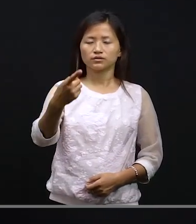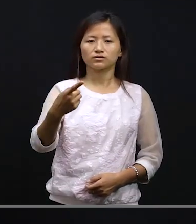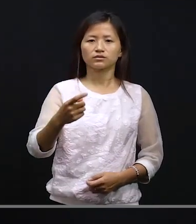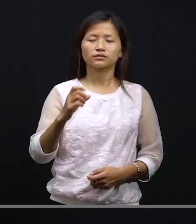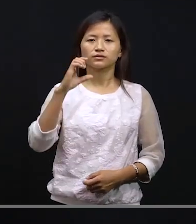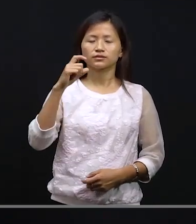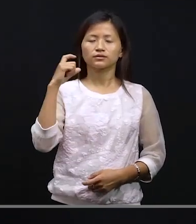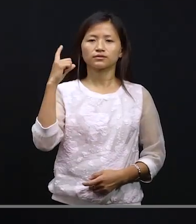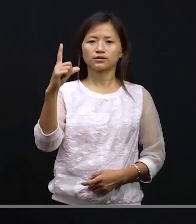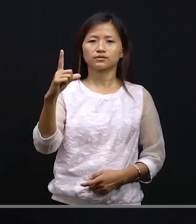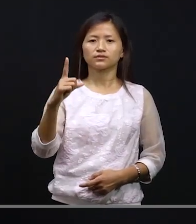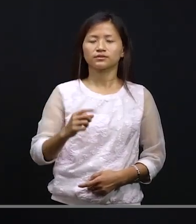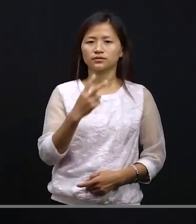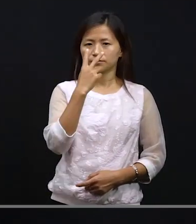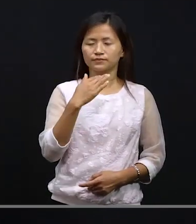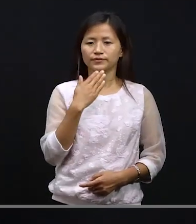Thank you so much.